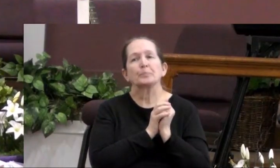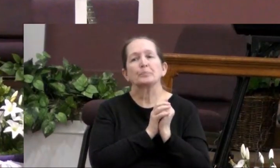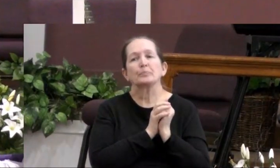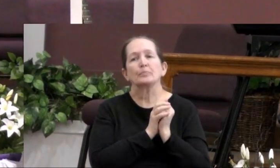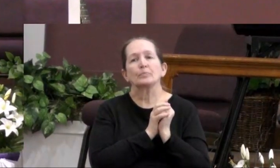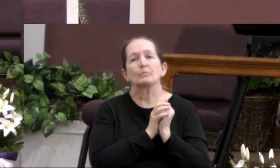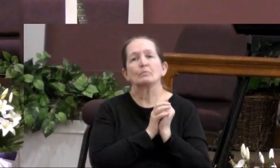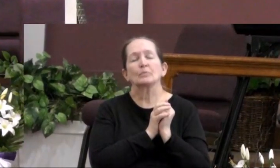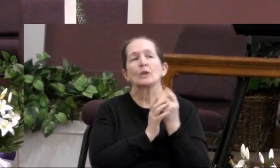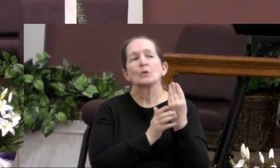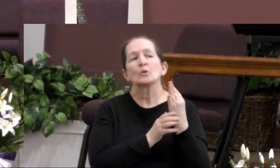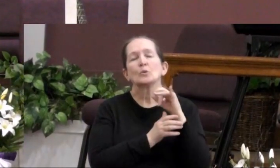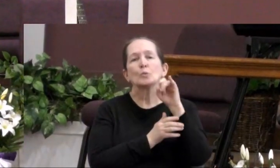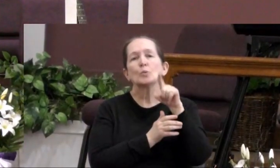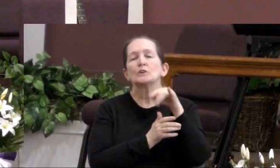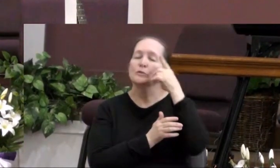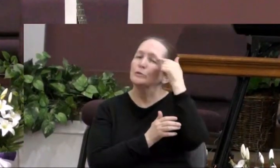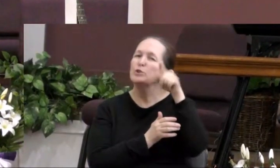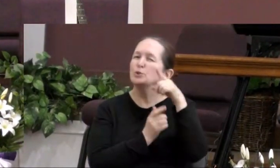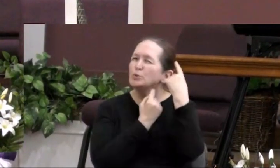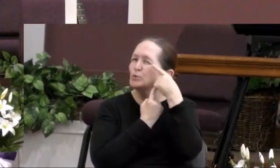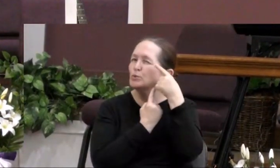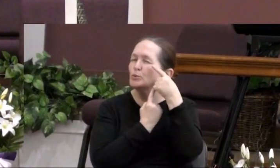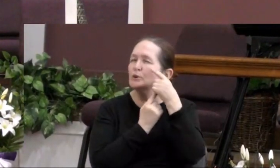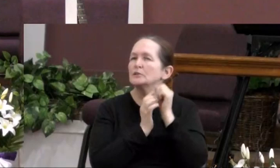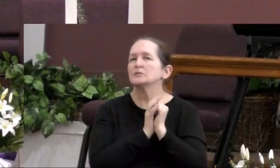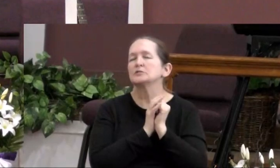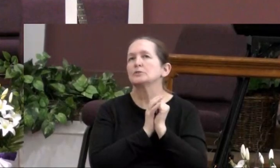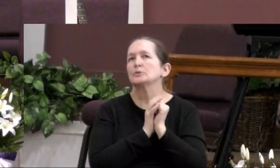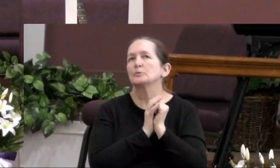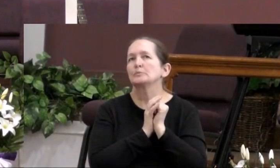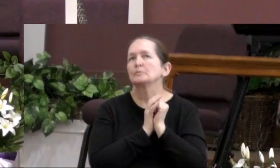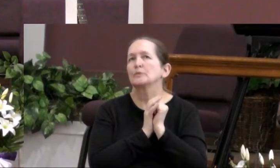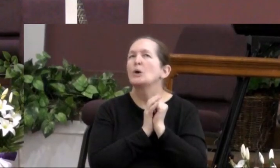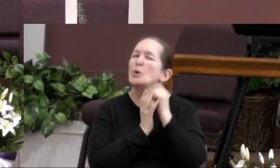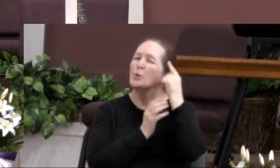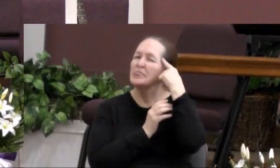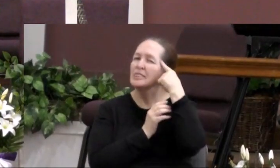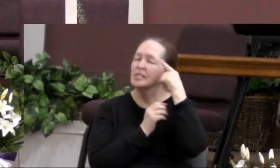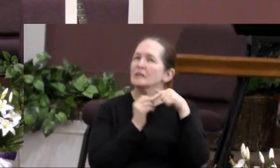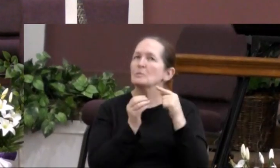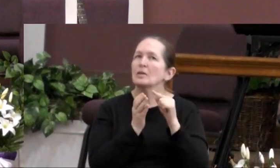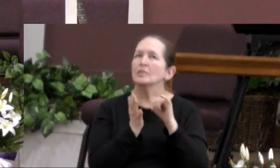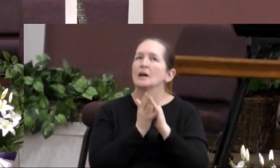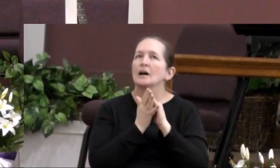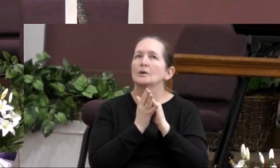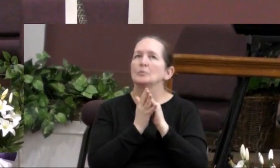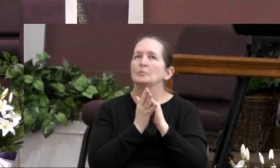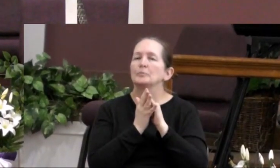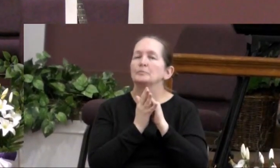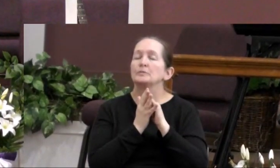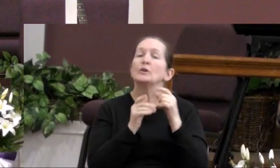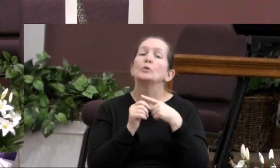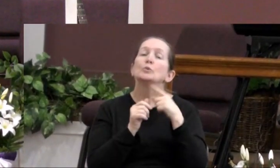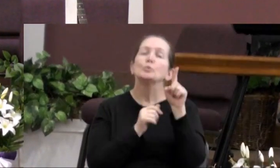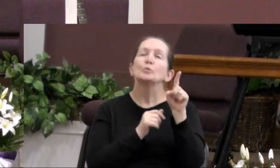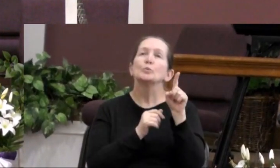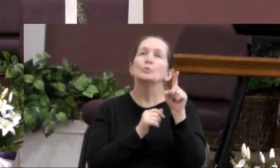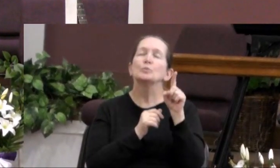A couple of questions for you to consider as we think about that. The first one is